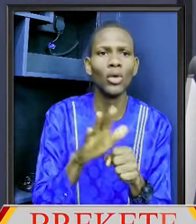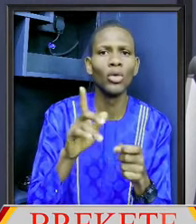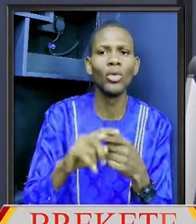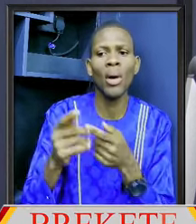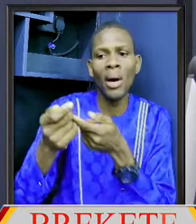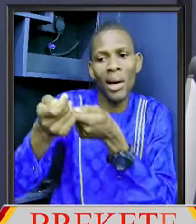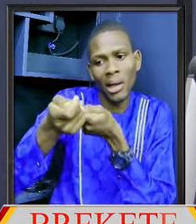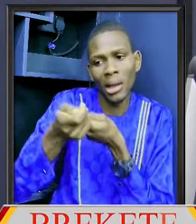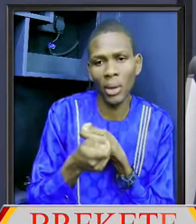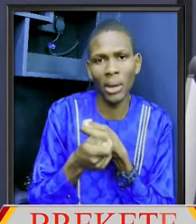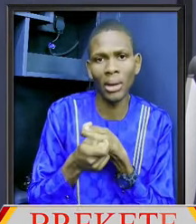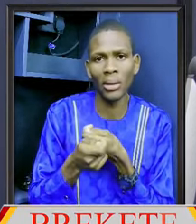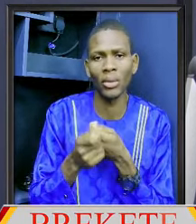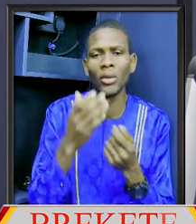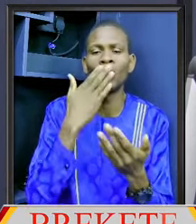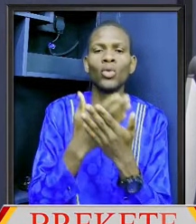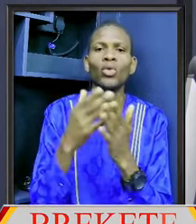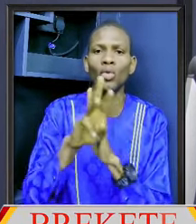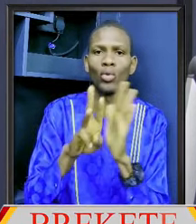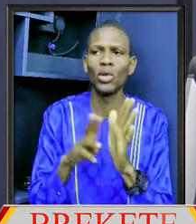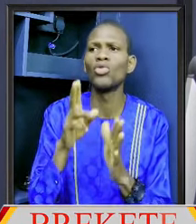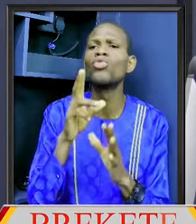attract goodwill, not bribery.